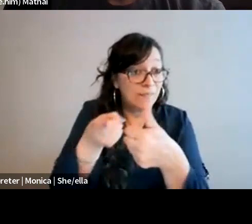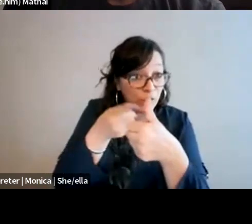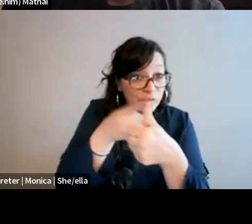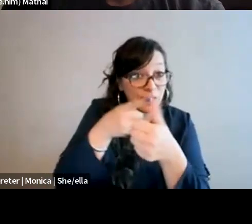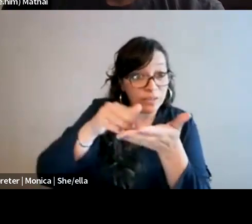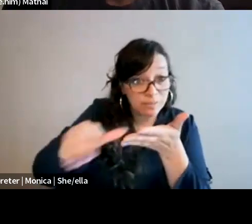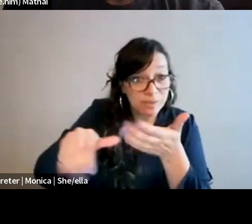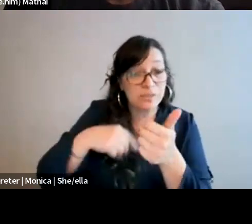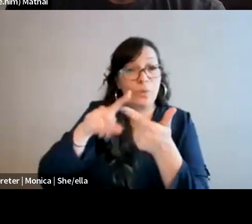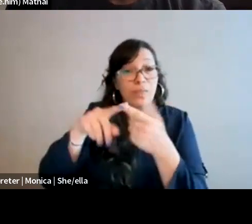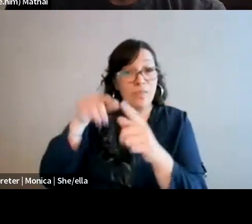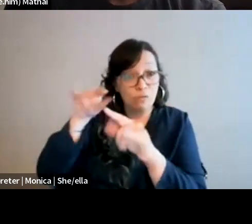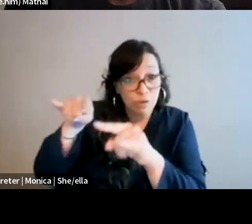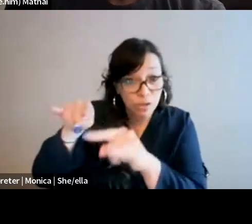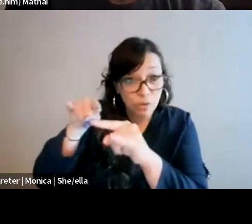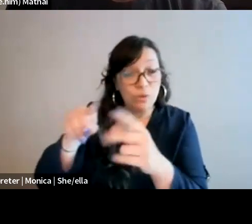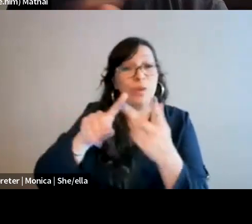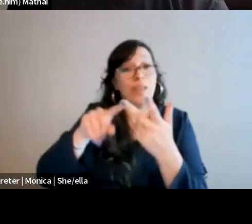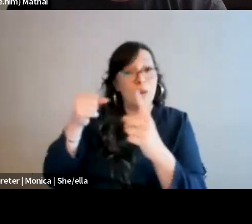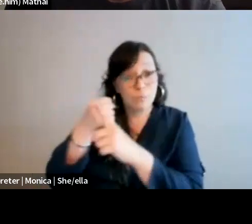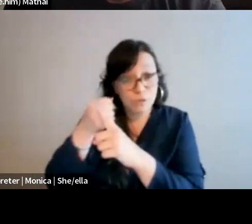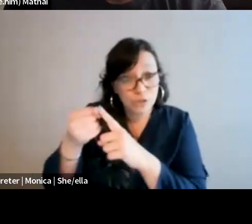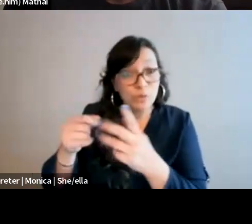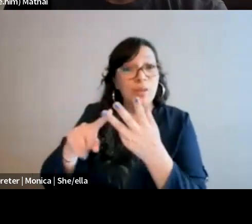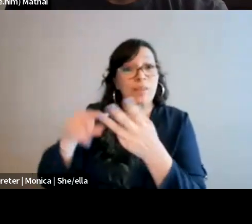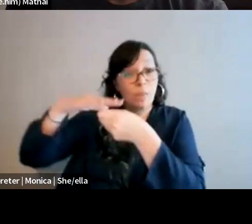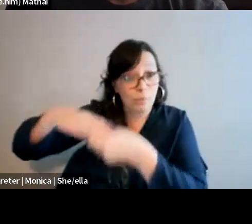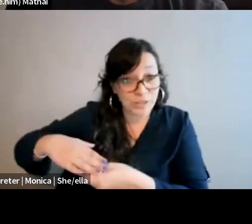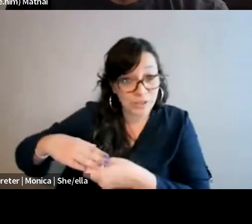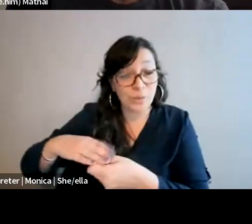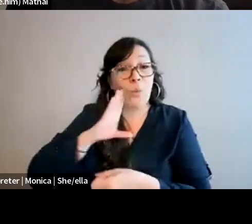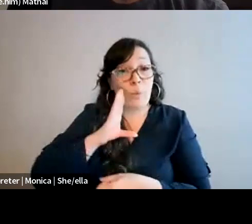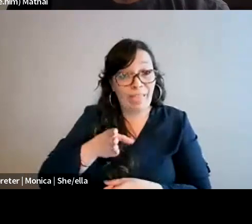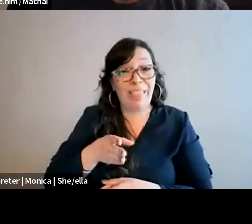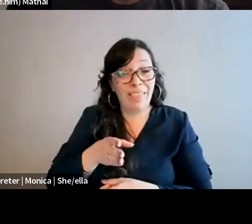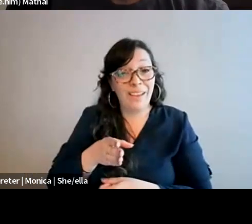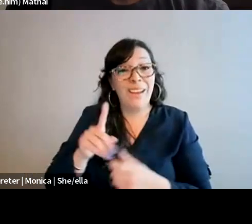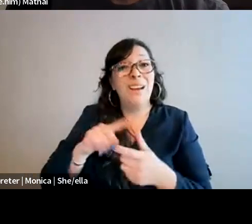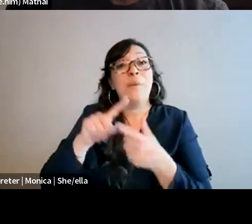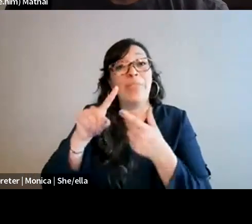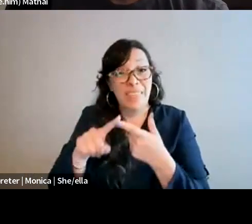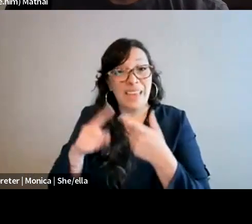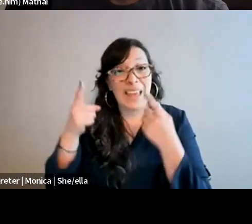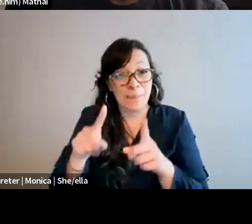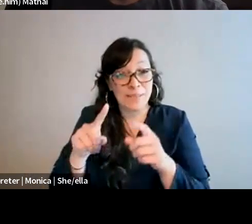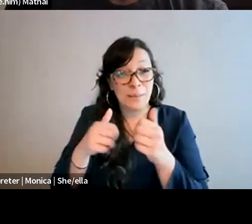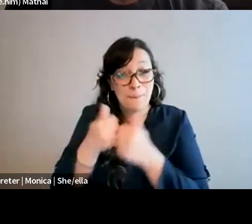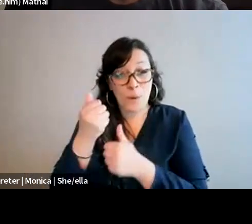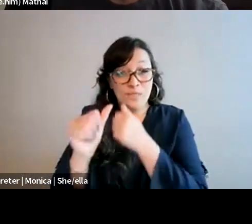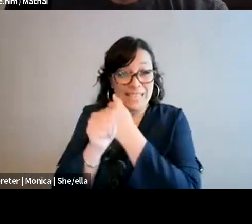they'll ridicule you, then they'll push you around, then they'll oppress you, right? But then comes the most dangerous